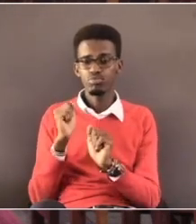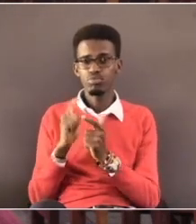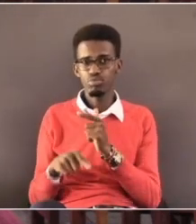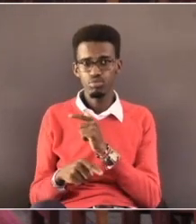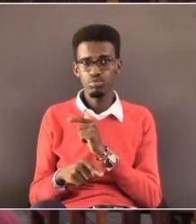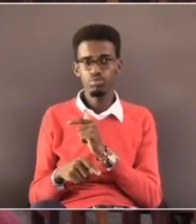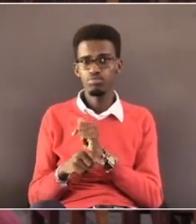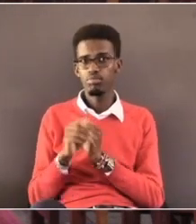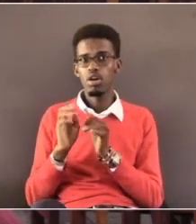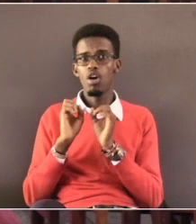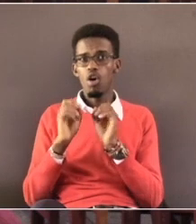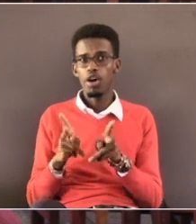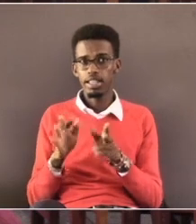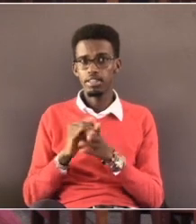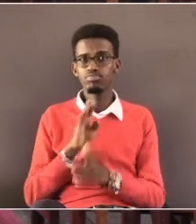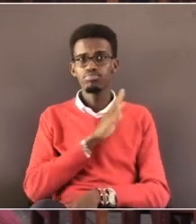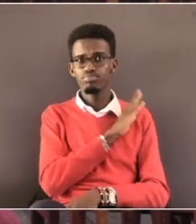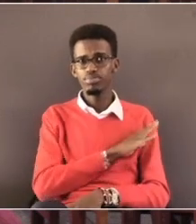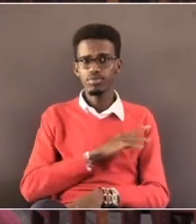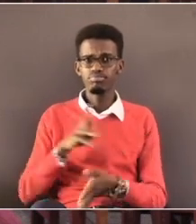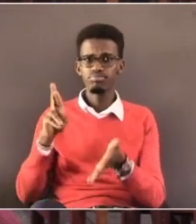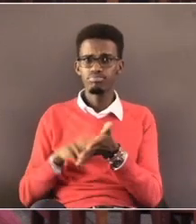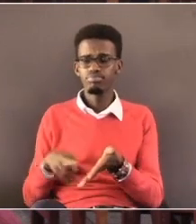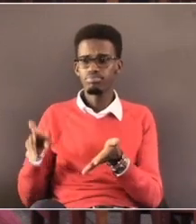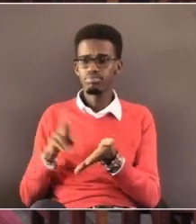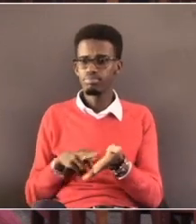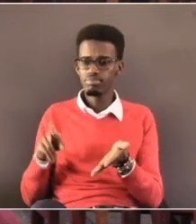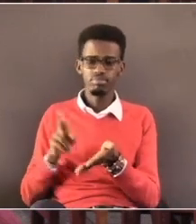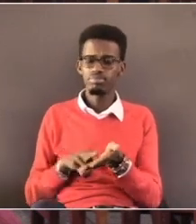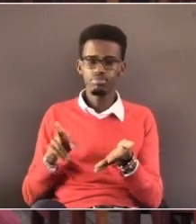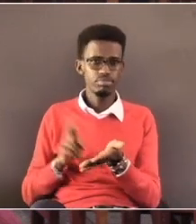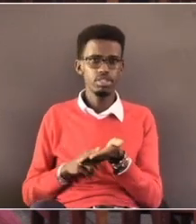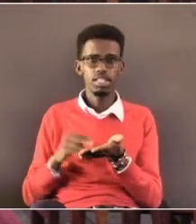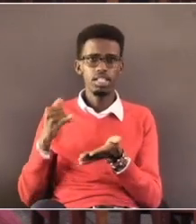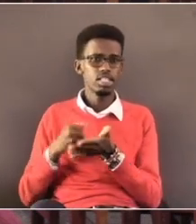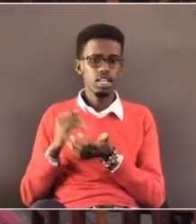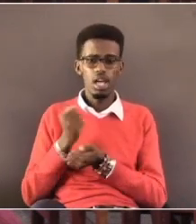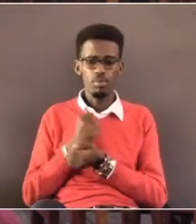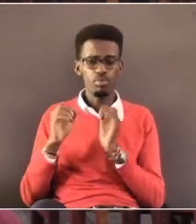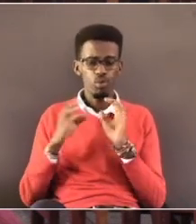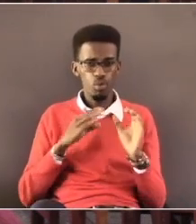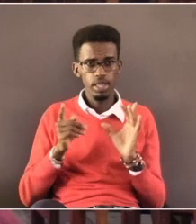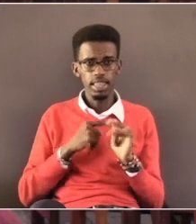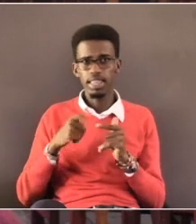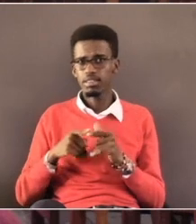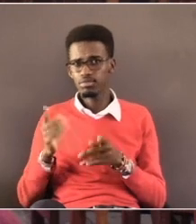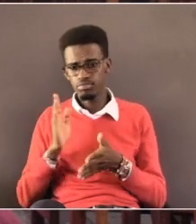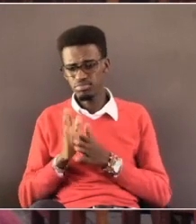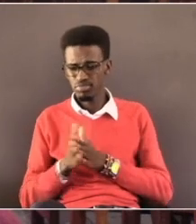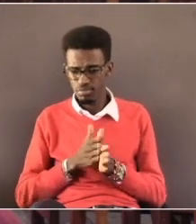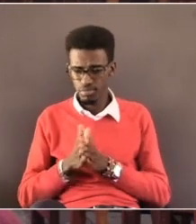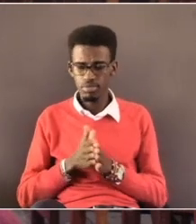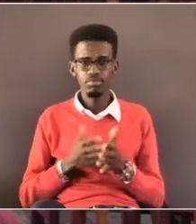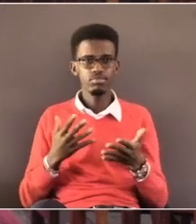you will not be okay with that behavior repeated every now and then. It's a non-negotiable. Your pride is at stake.